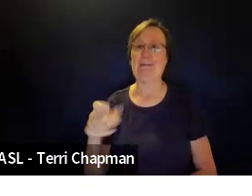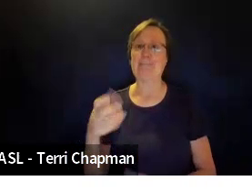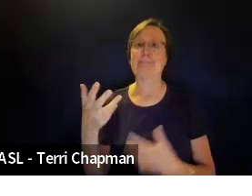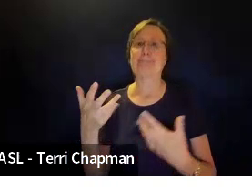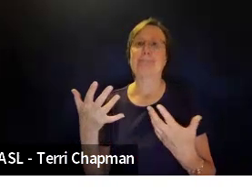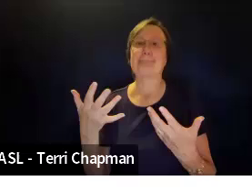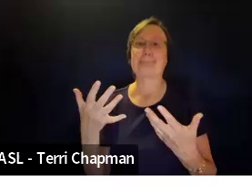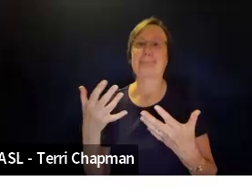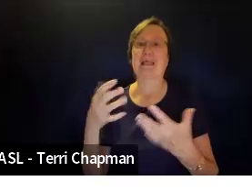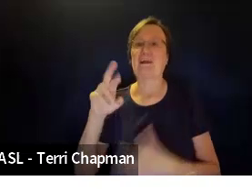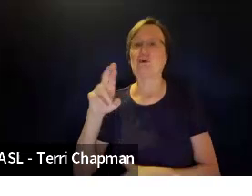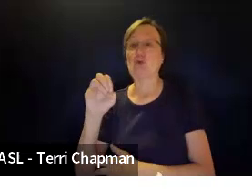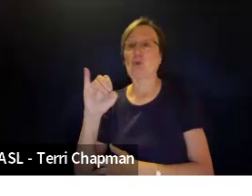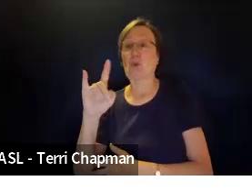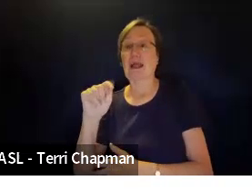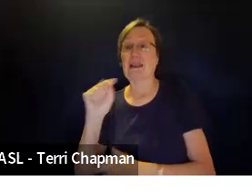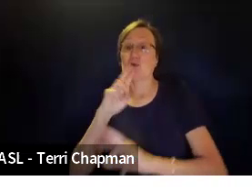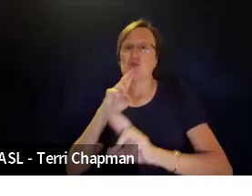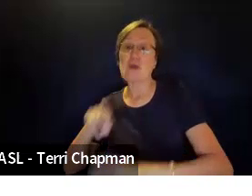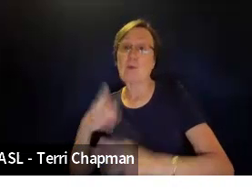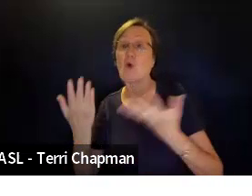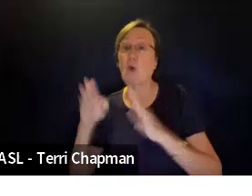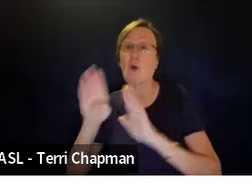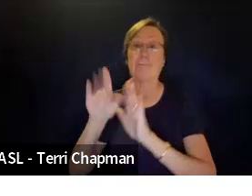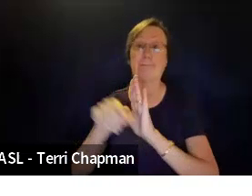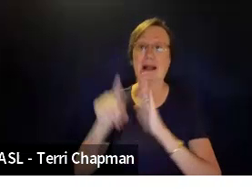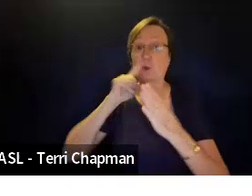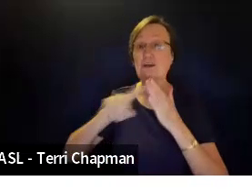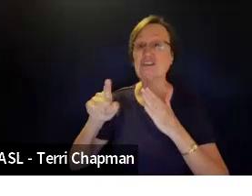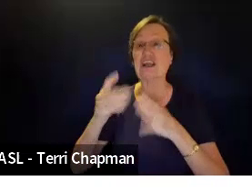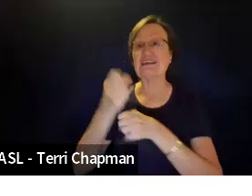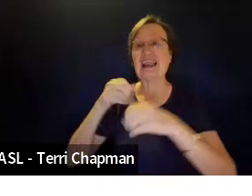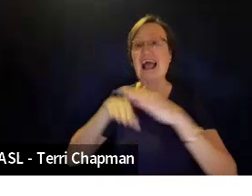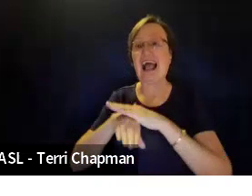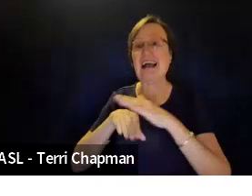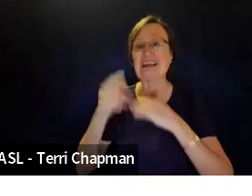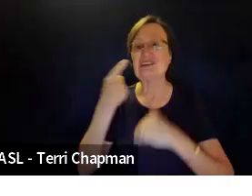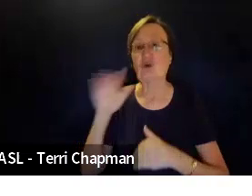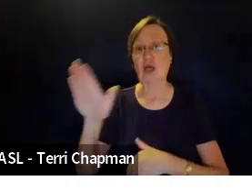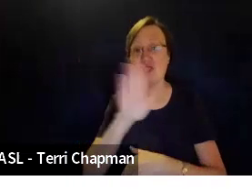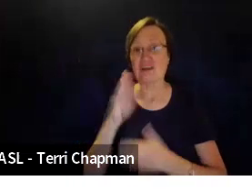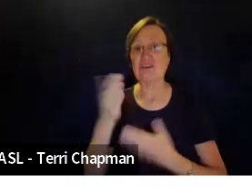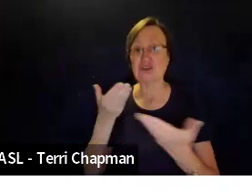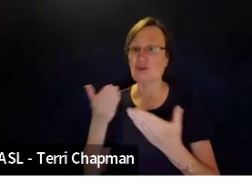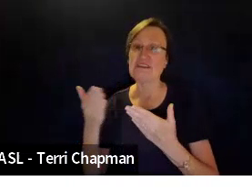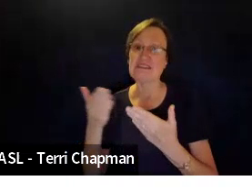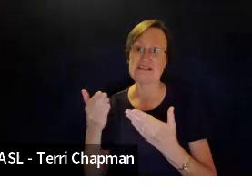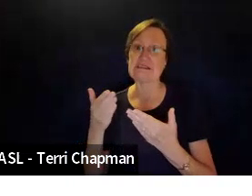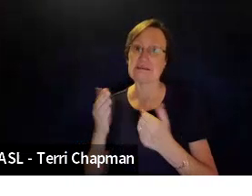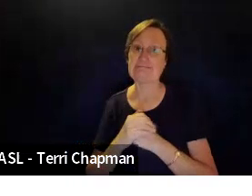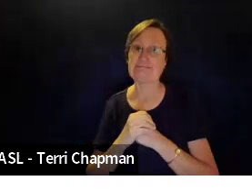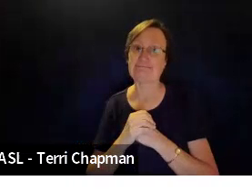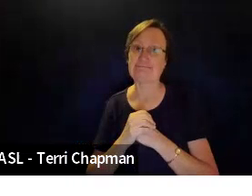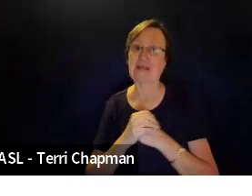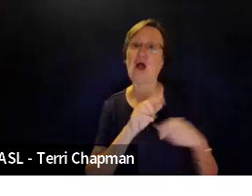a credit report or a background check in order to get access to those services. Additionally, our